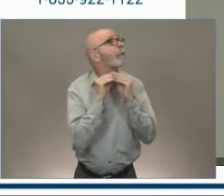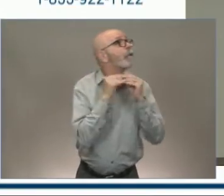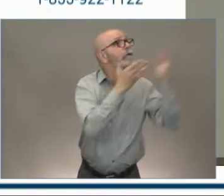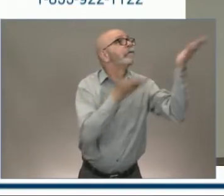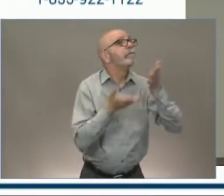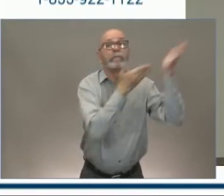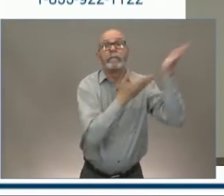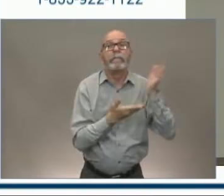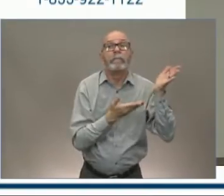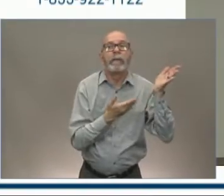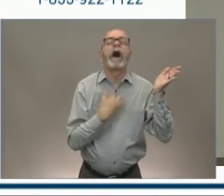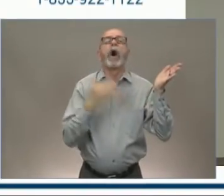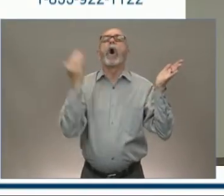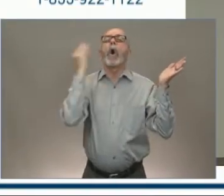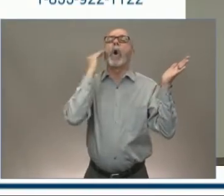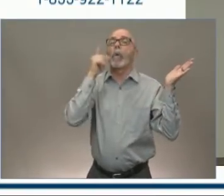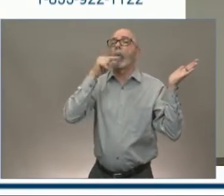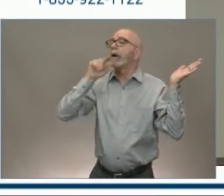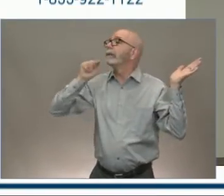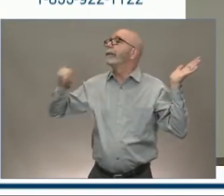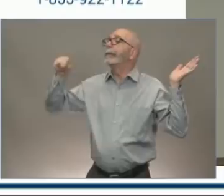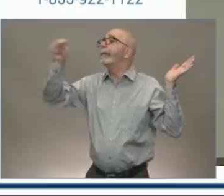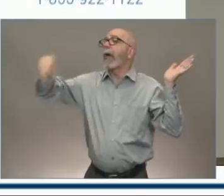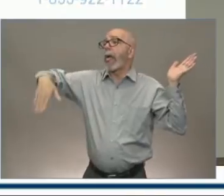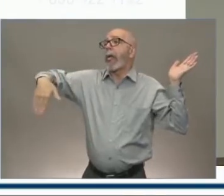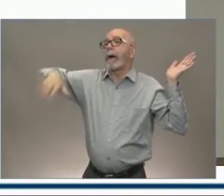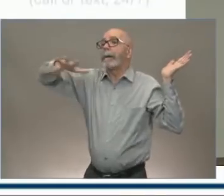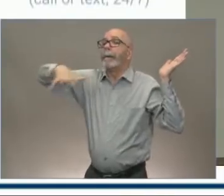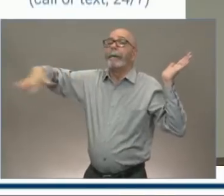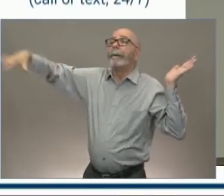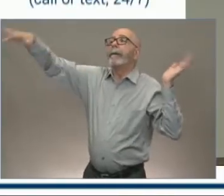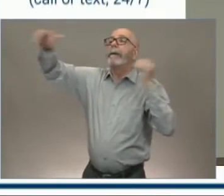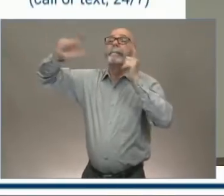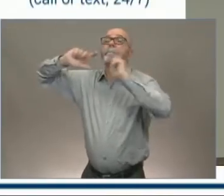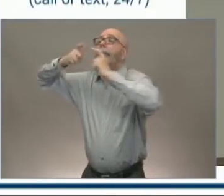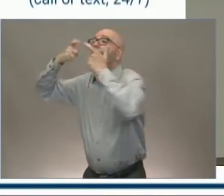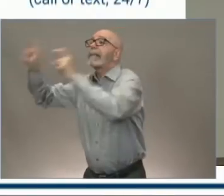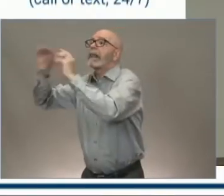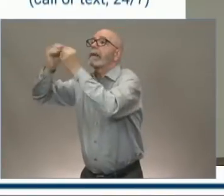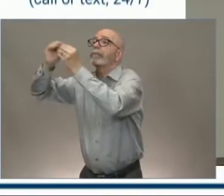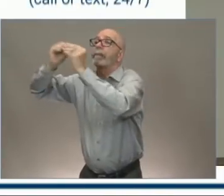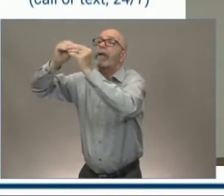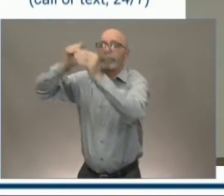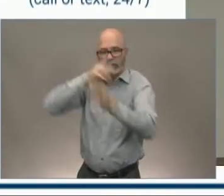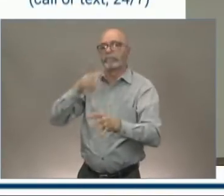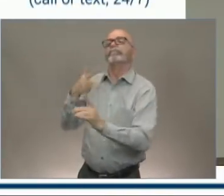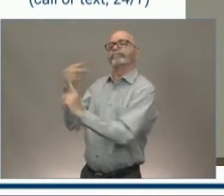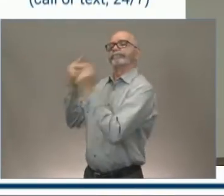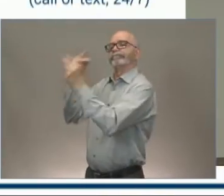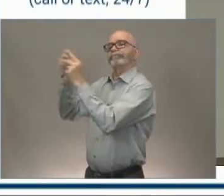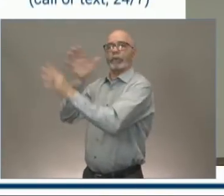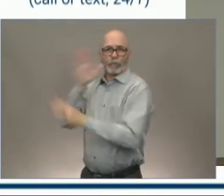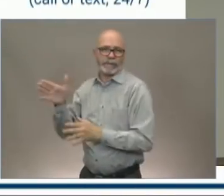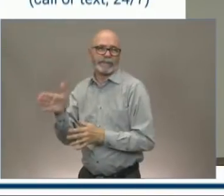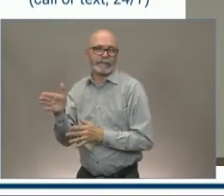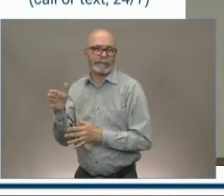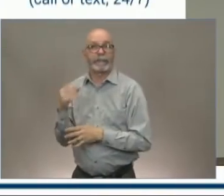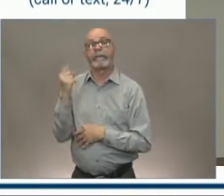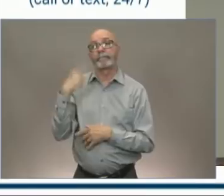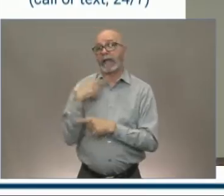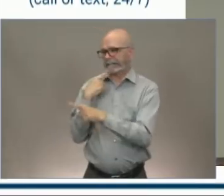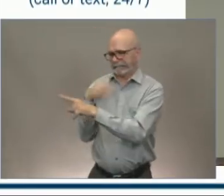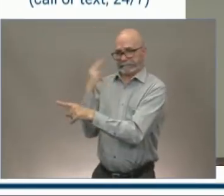that can immunize large amounts of people quickly. And yes, there are going to be people in some risk groups and some